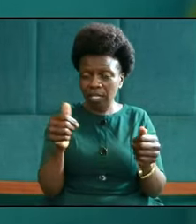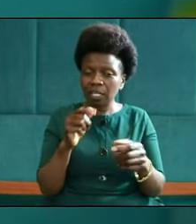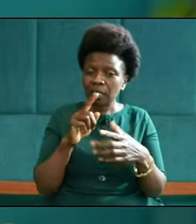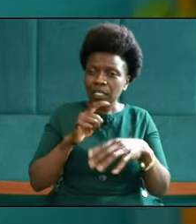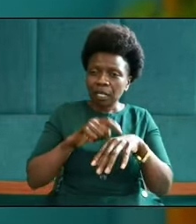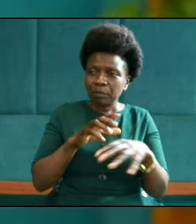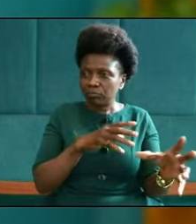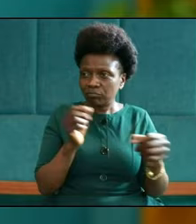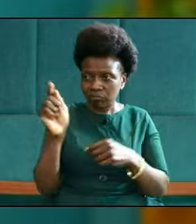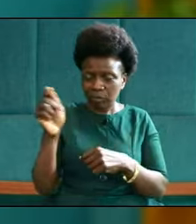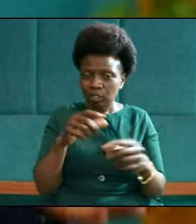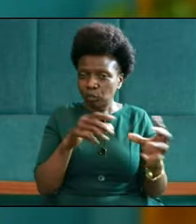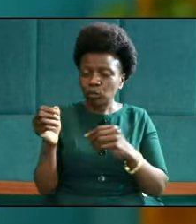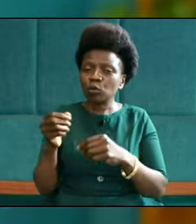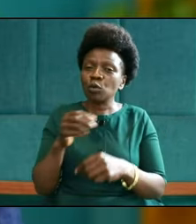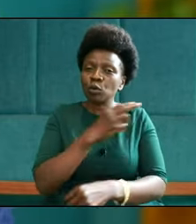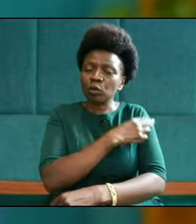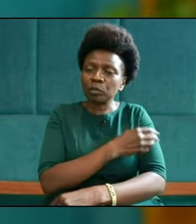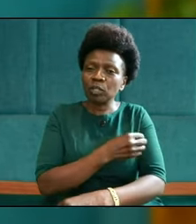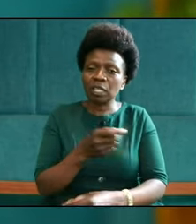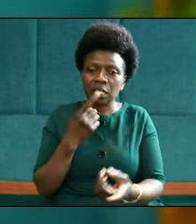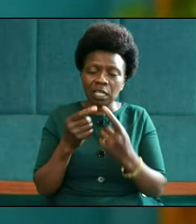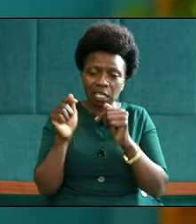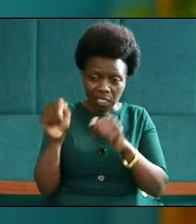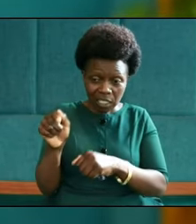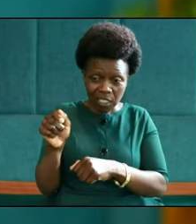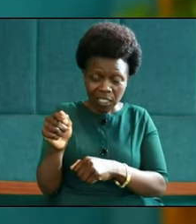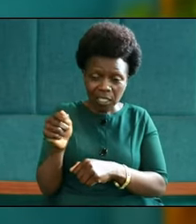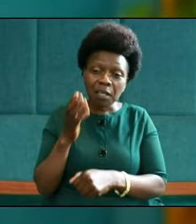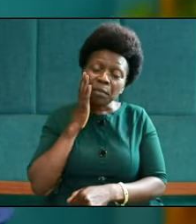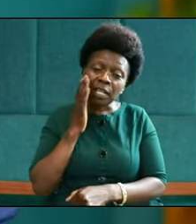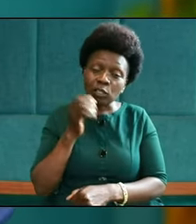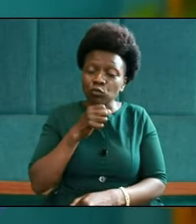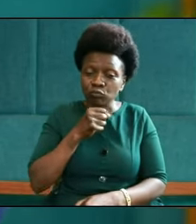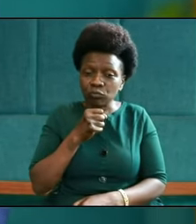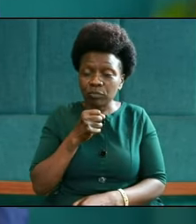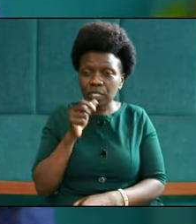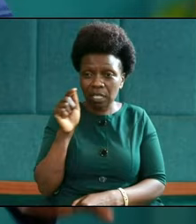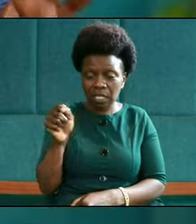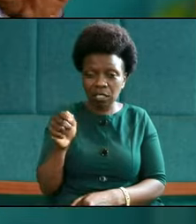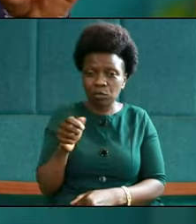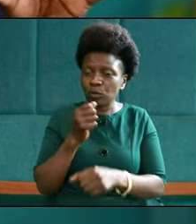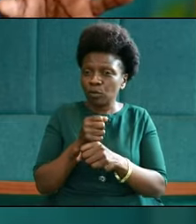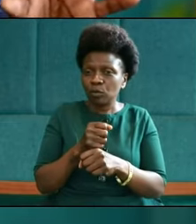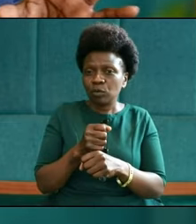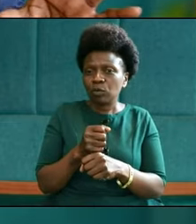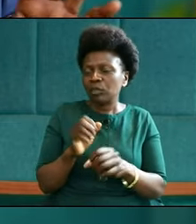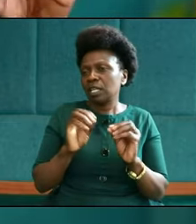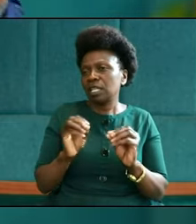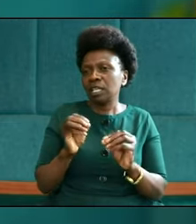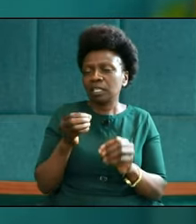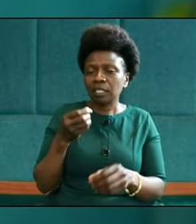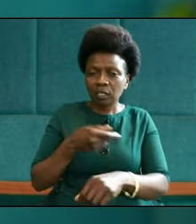hospital, the doctor said, no, this one is old age and other things, so we can't do this. So he started saying